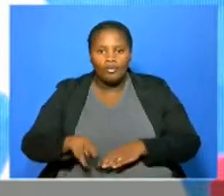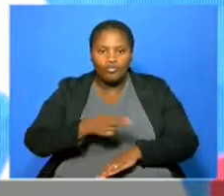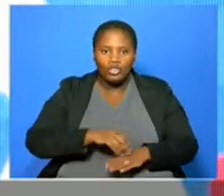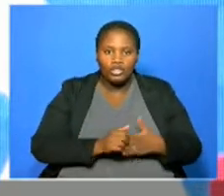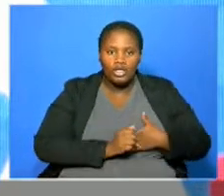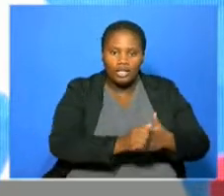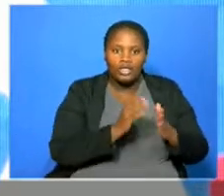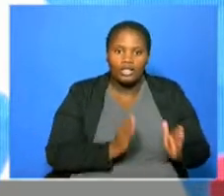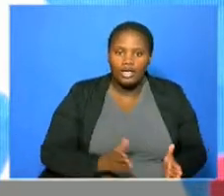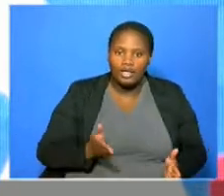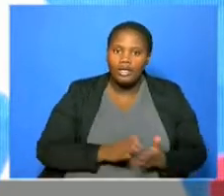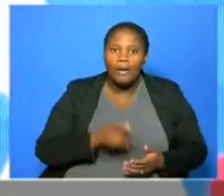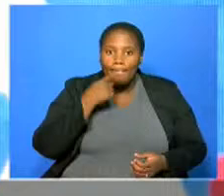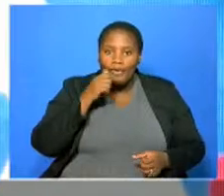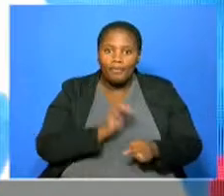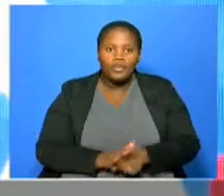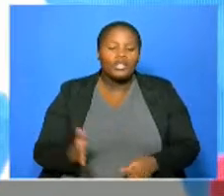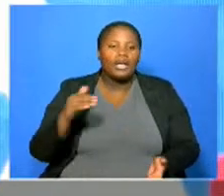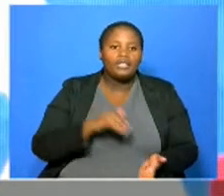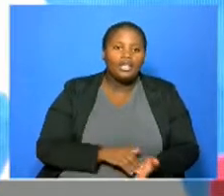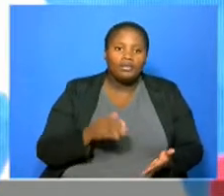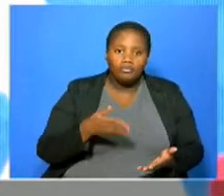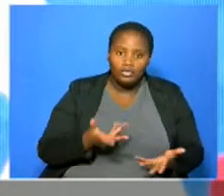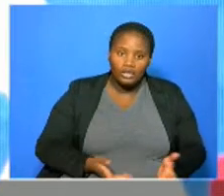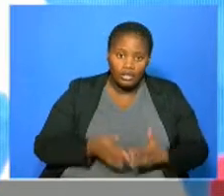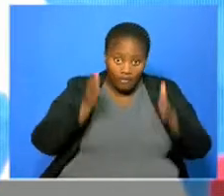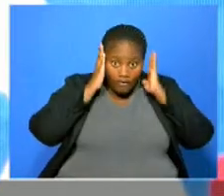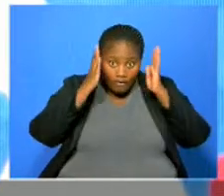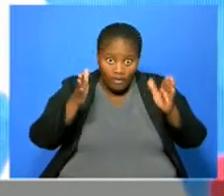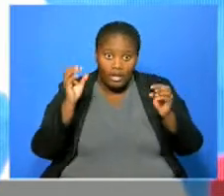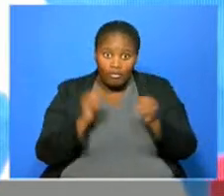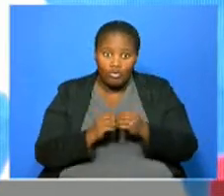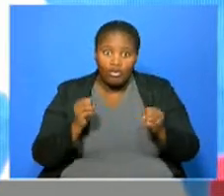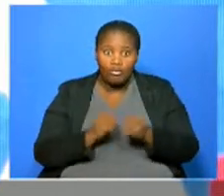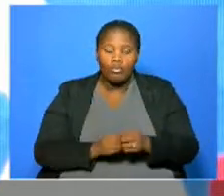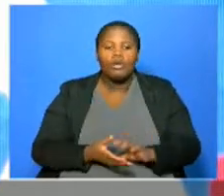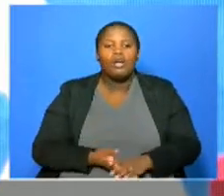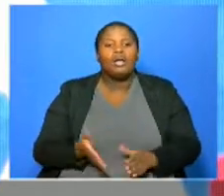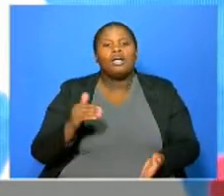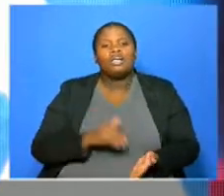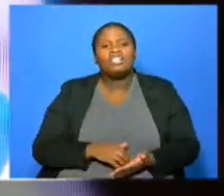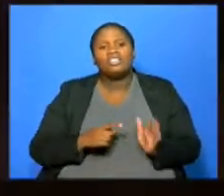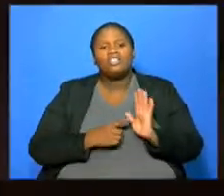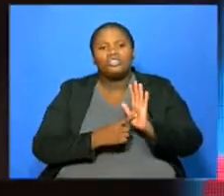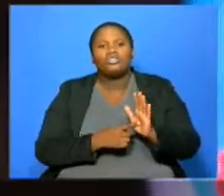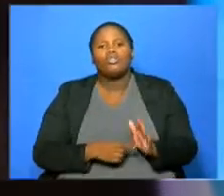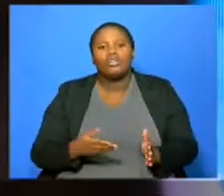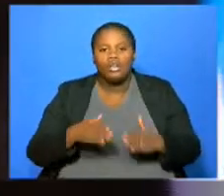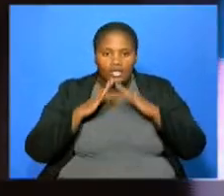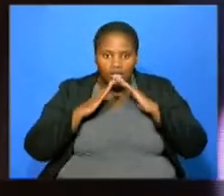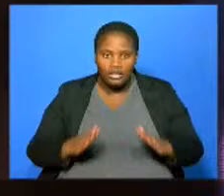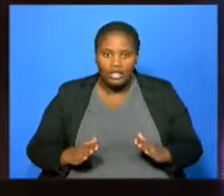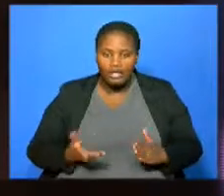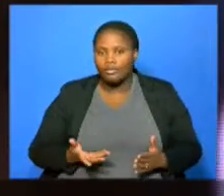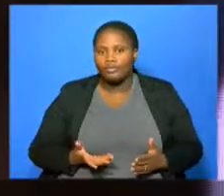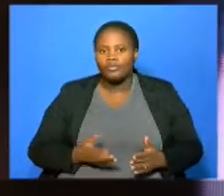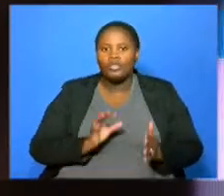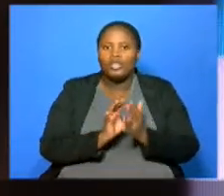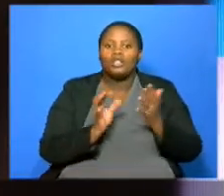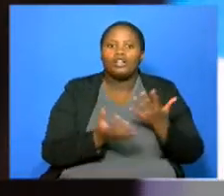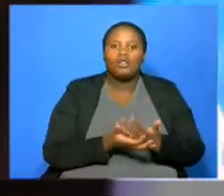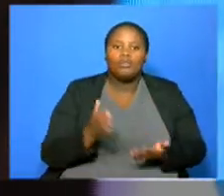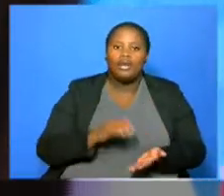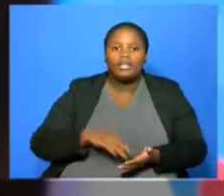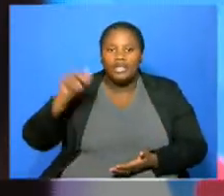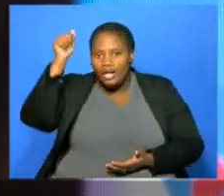has reaffirmed its commitment to multilateralism, as AG himself indicated this evening, to global and